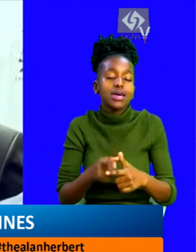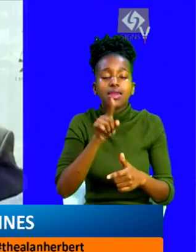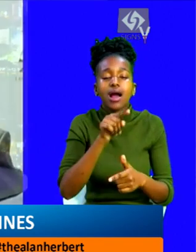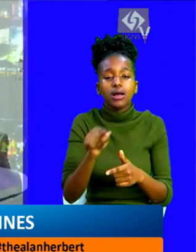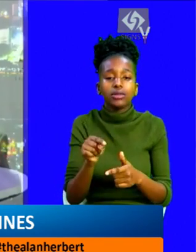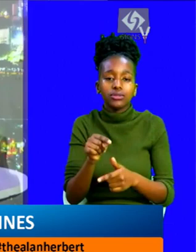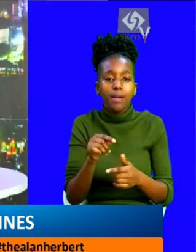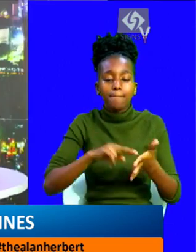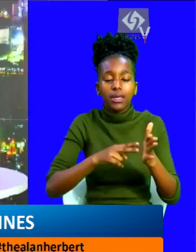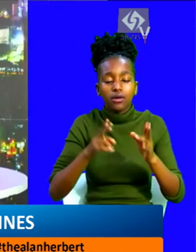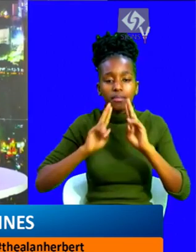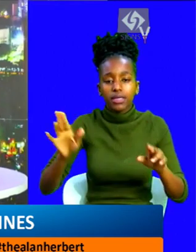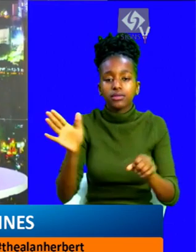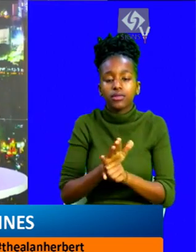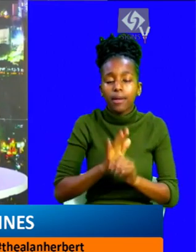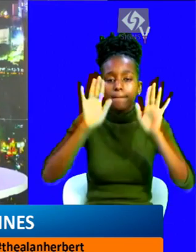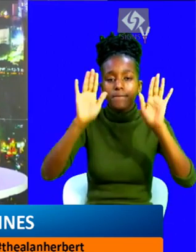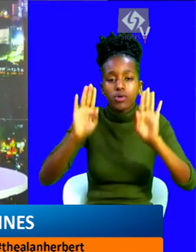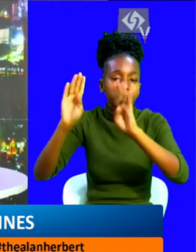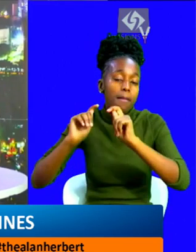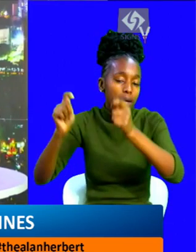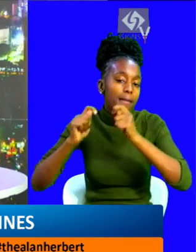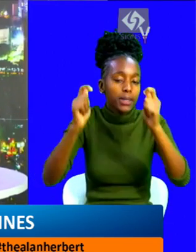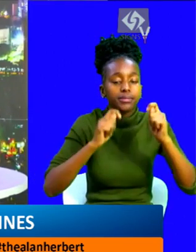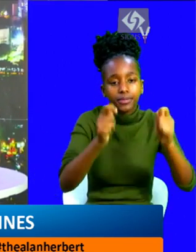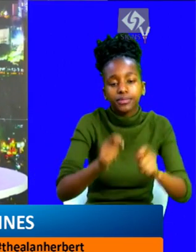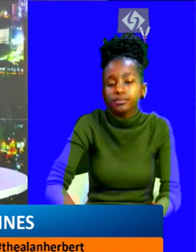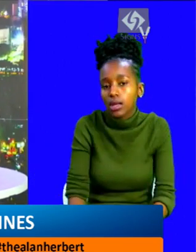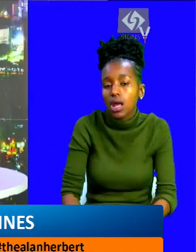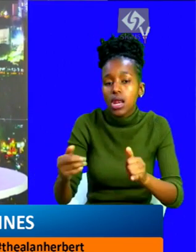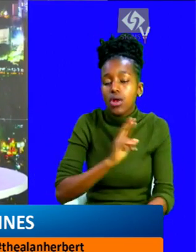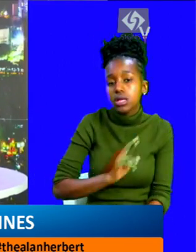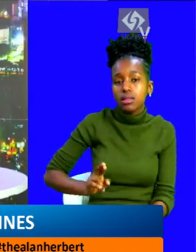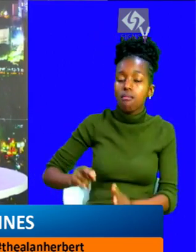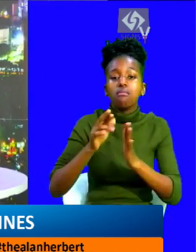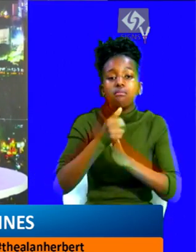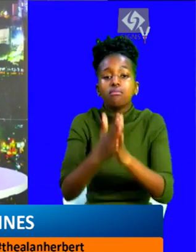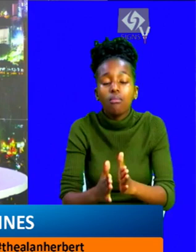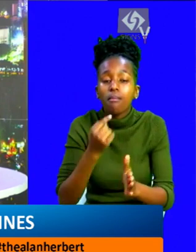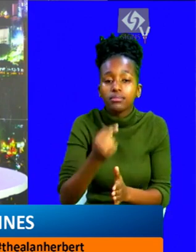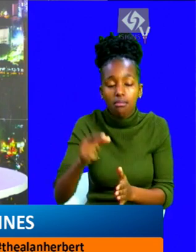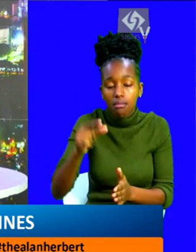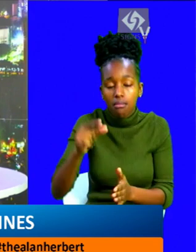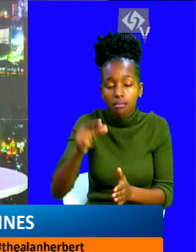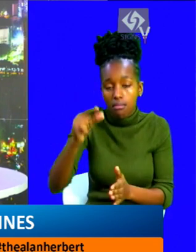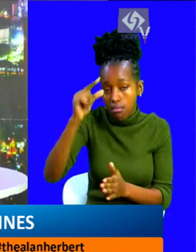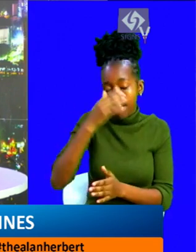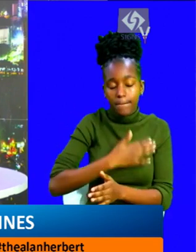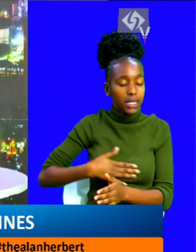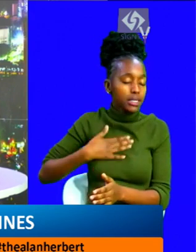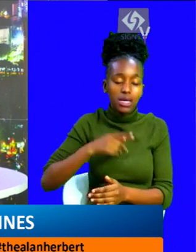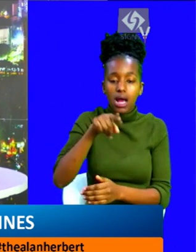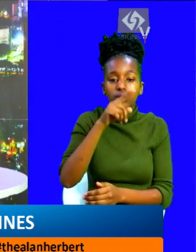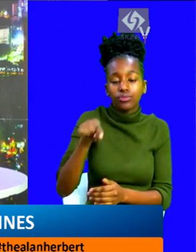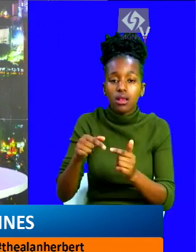expert mediators to bring together the different political factions in order to find